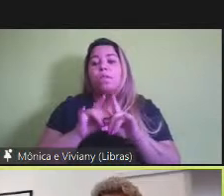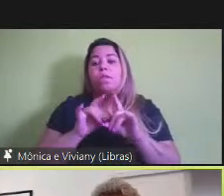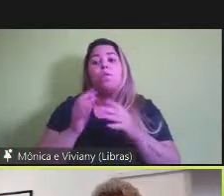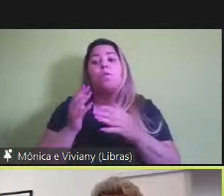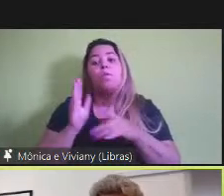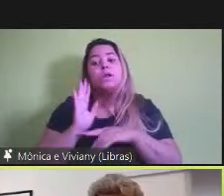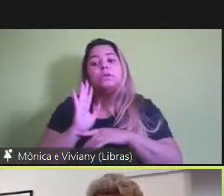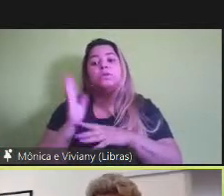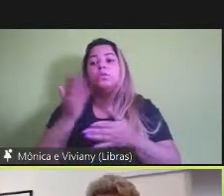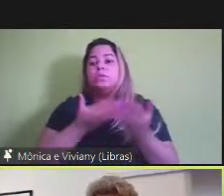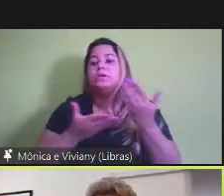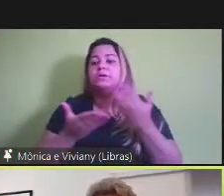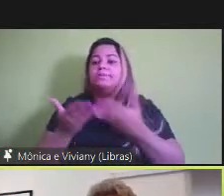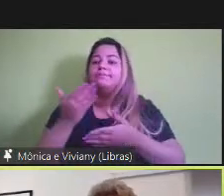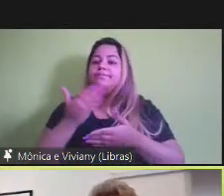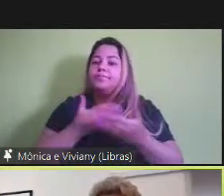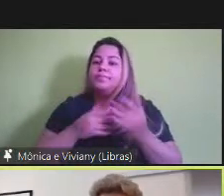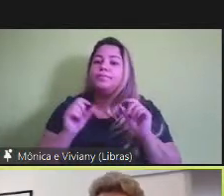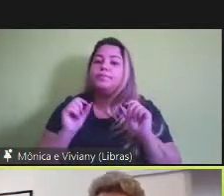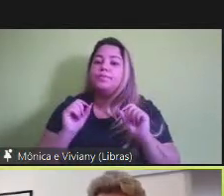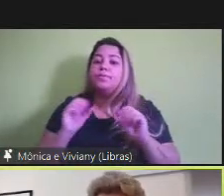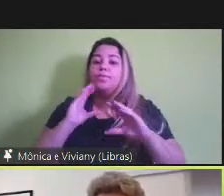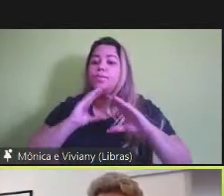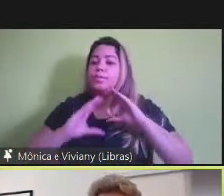the collaborative competences.